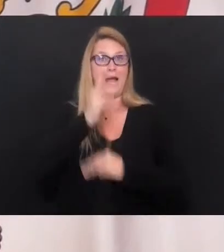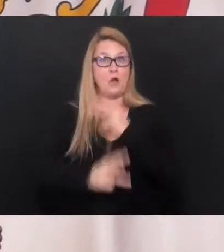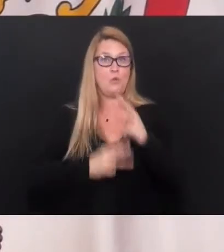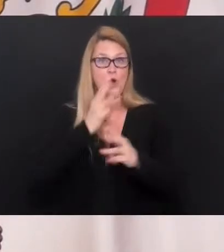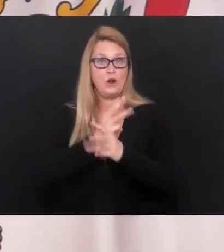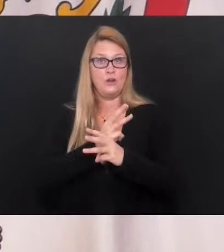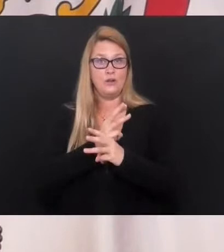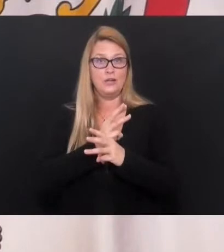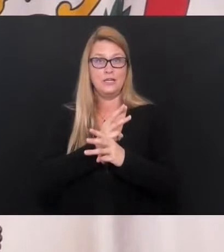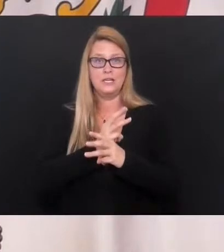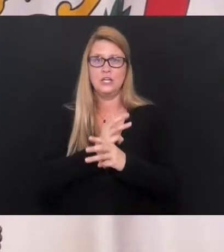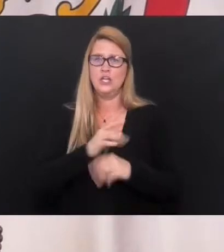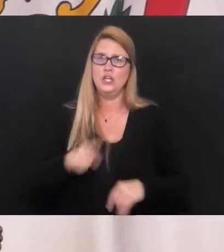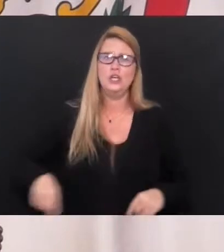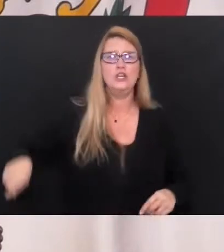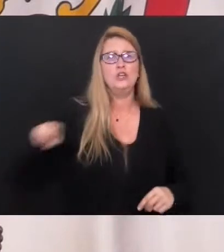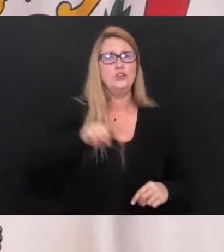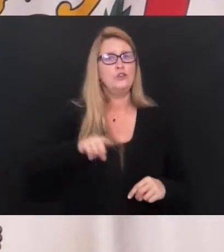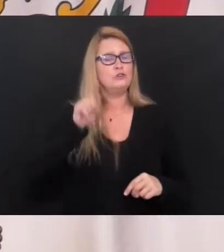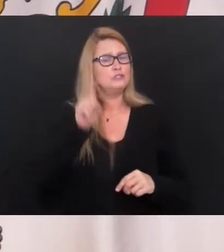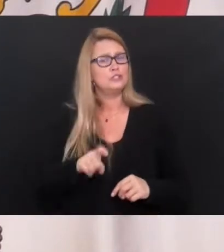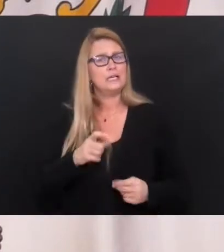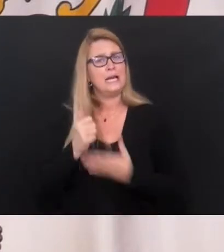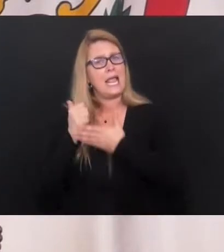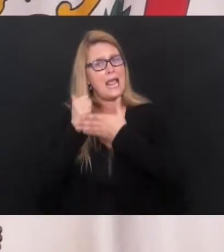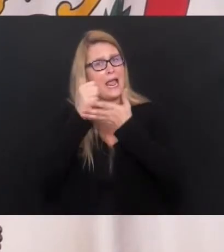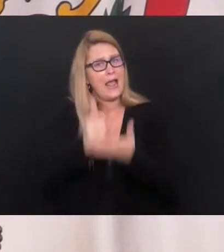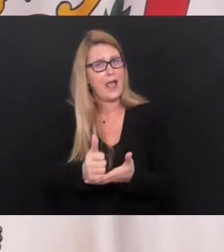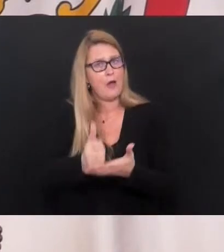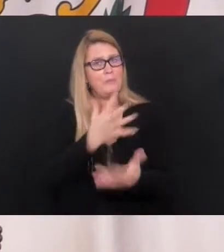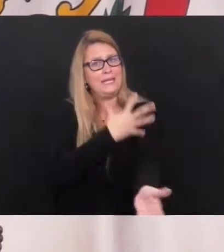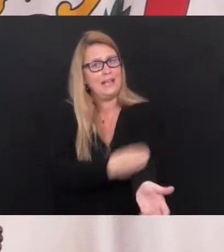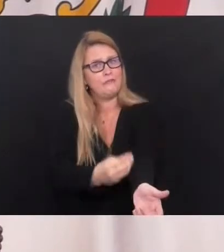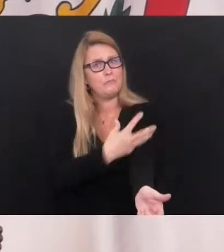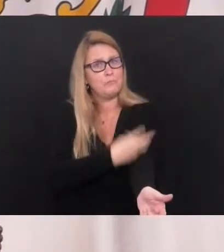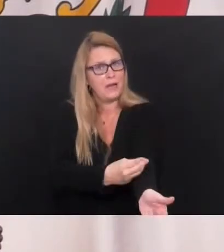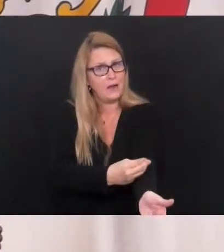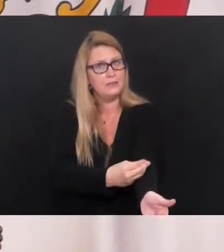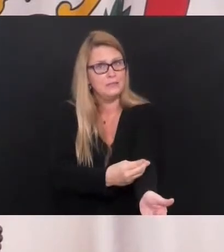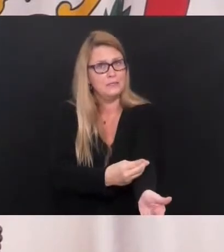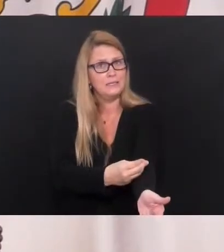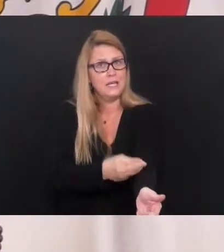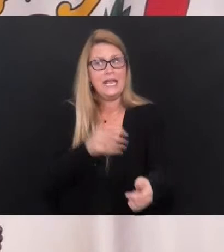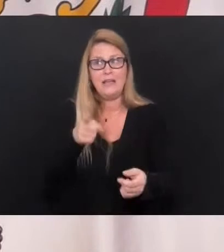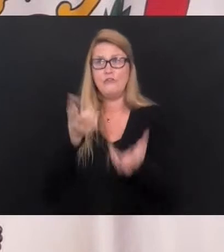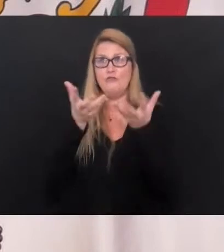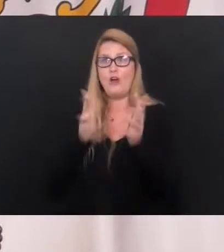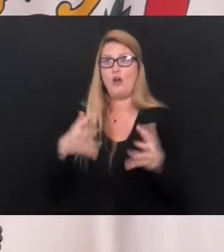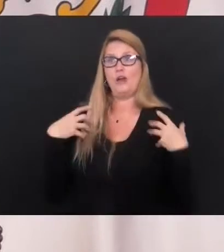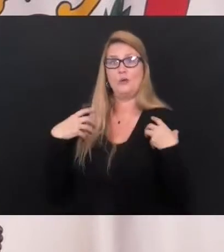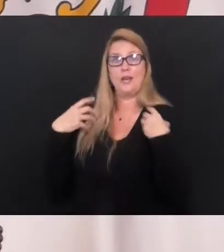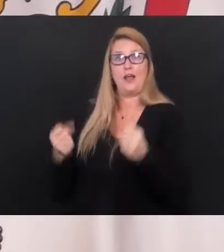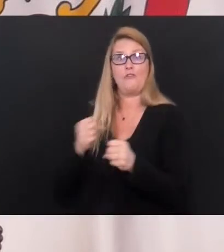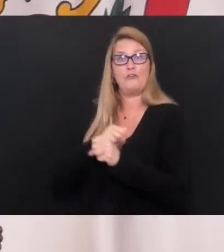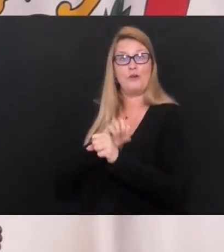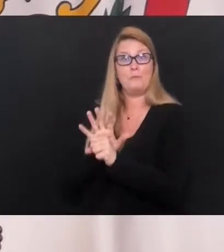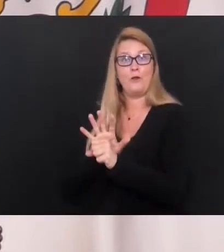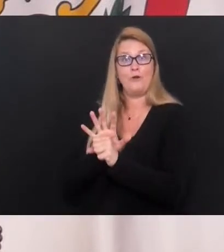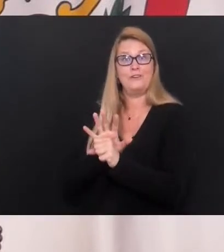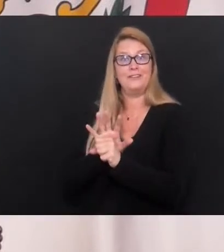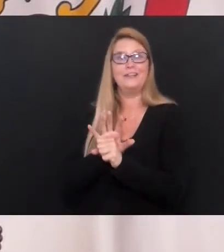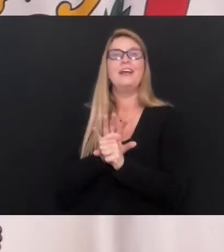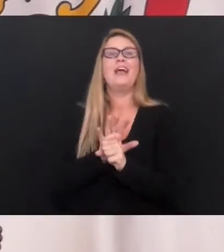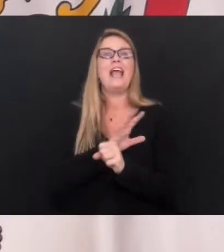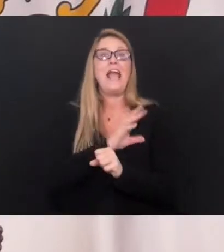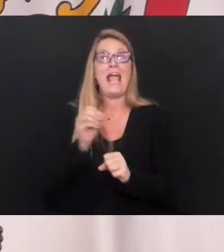you owe consideration to giving blood if you have recovered from this dreaded disease and the good Lord above